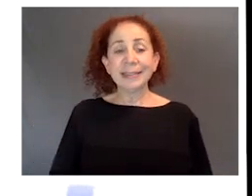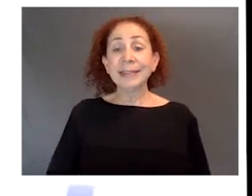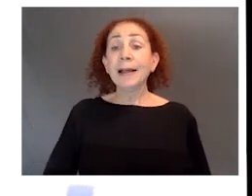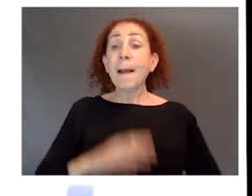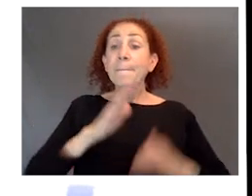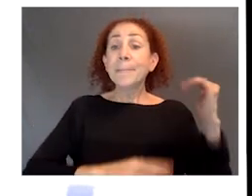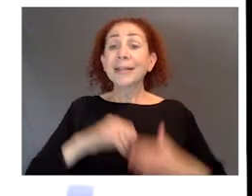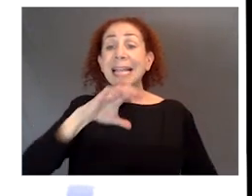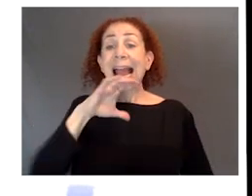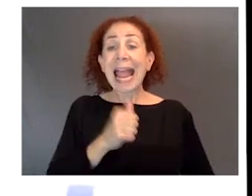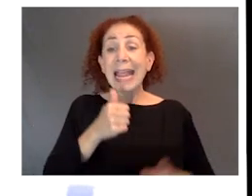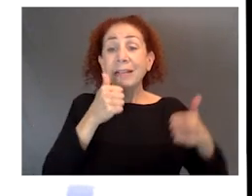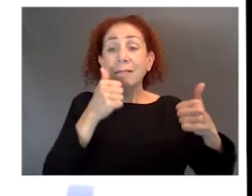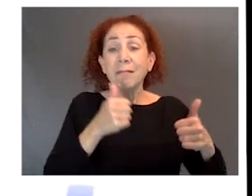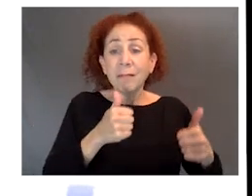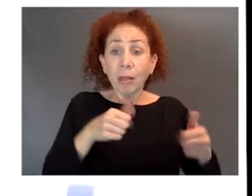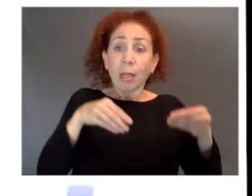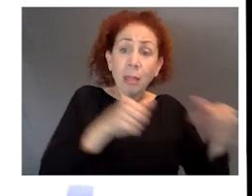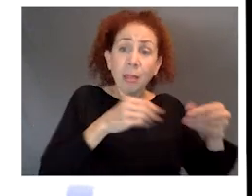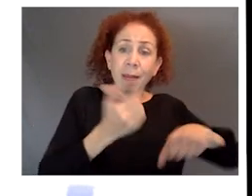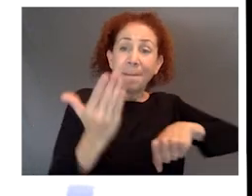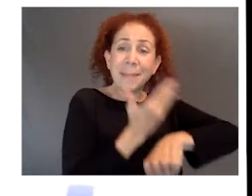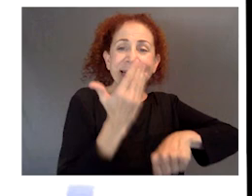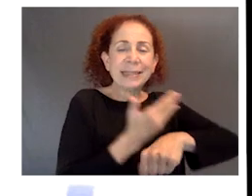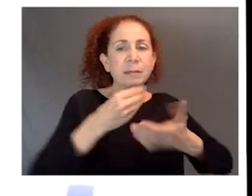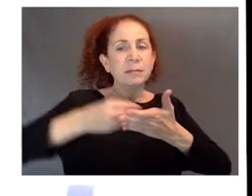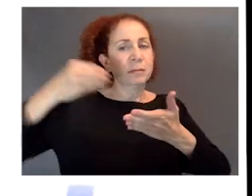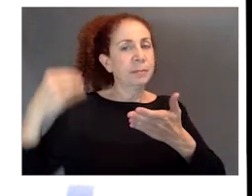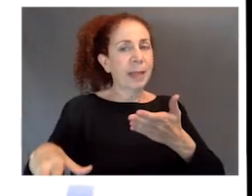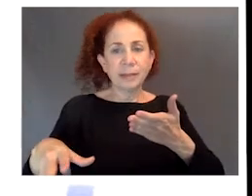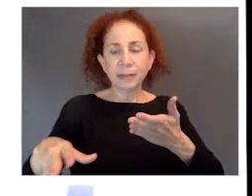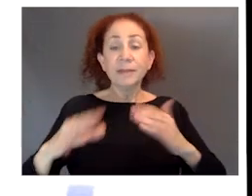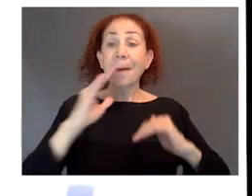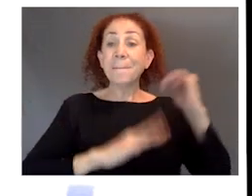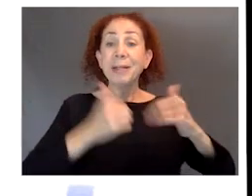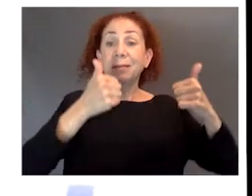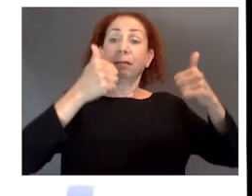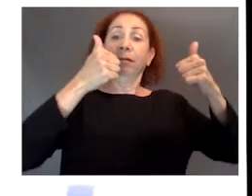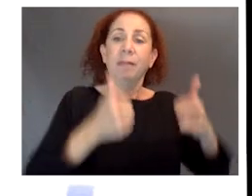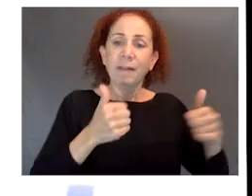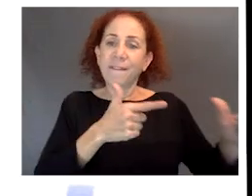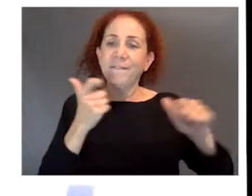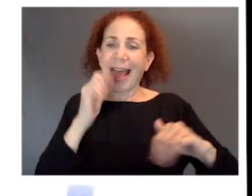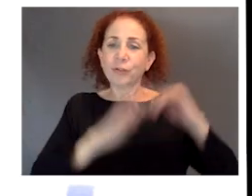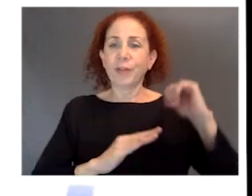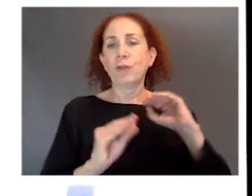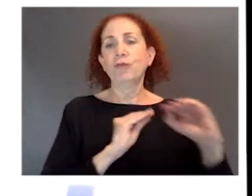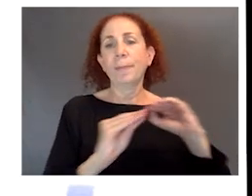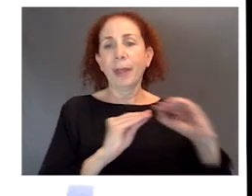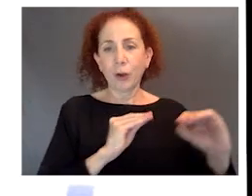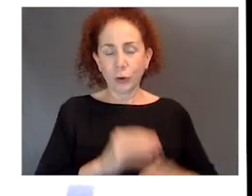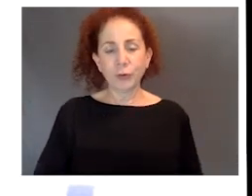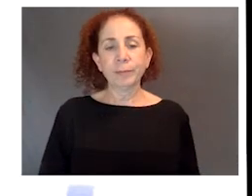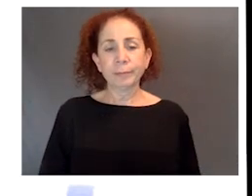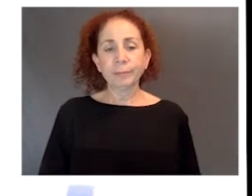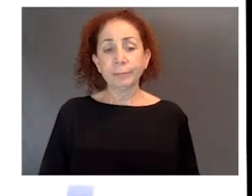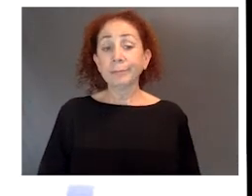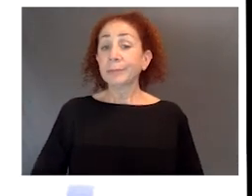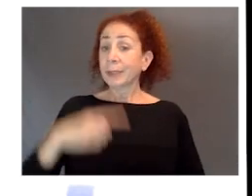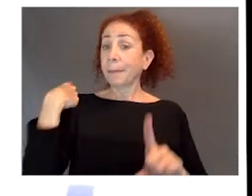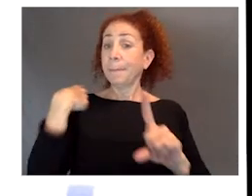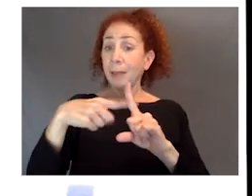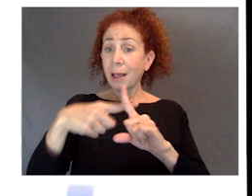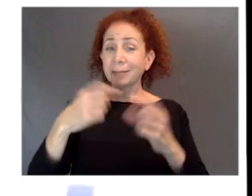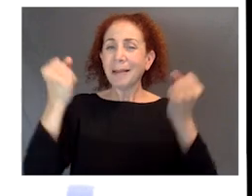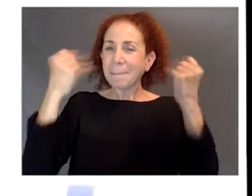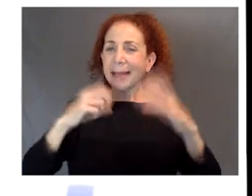of the building made it very expensive to maintain, as the prison was deteriorating faster than it could be repaired. Furthermore, there